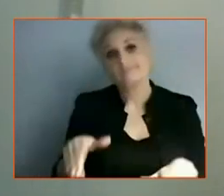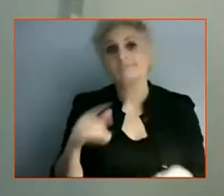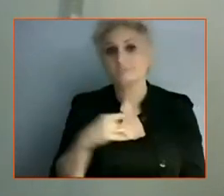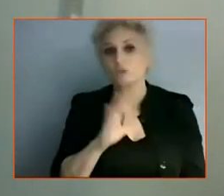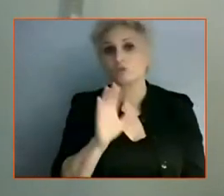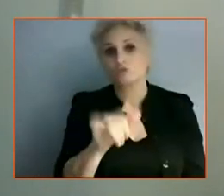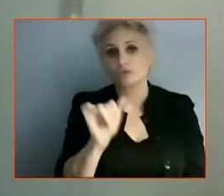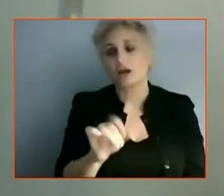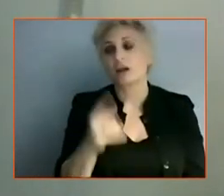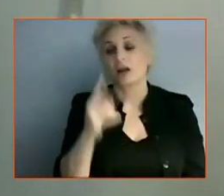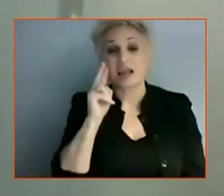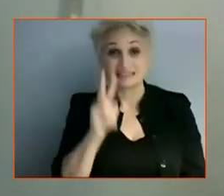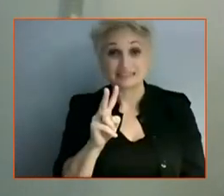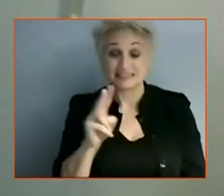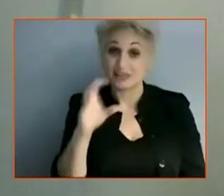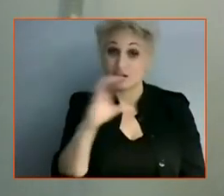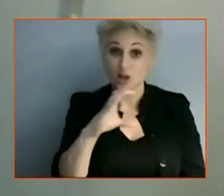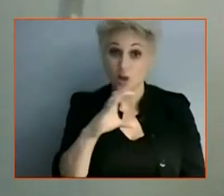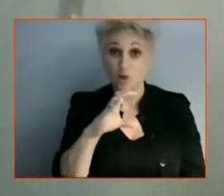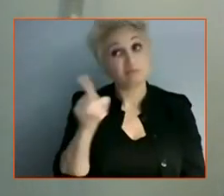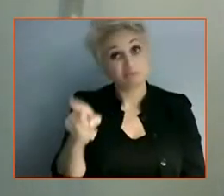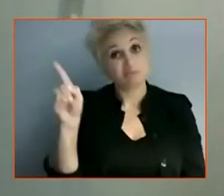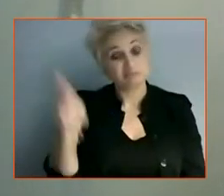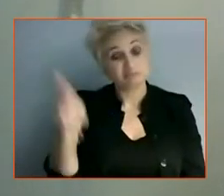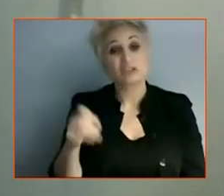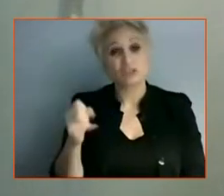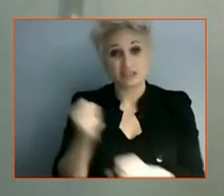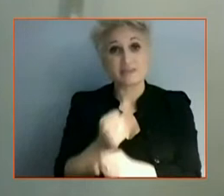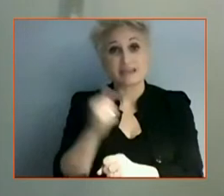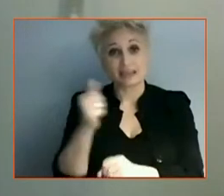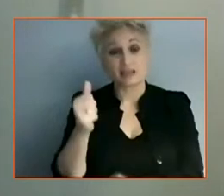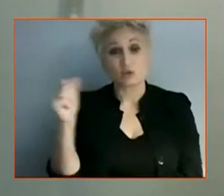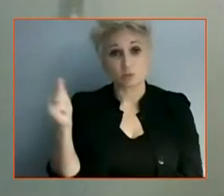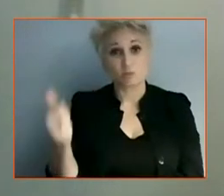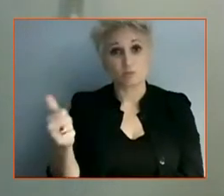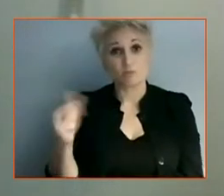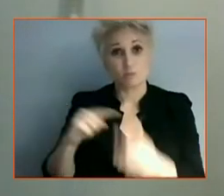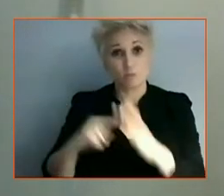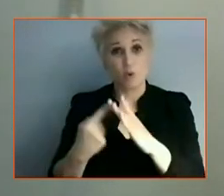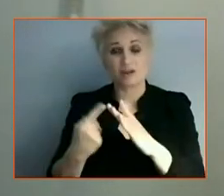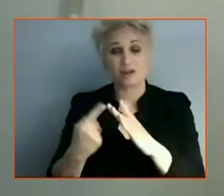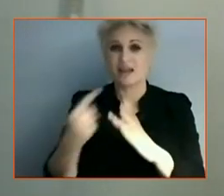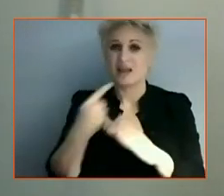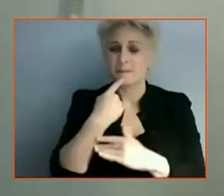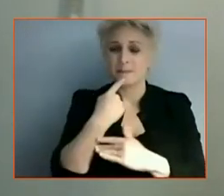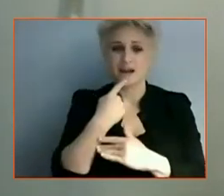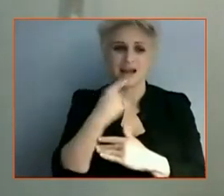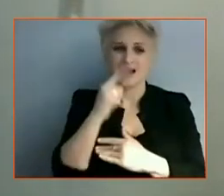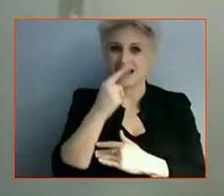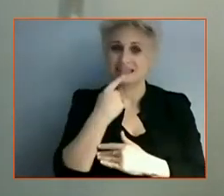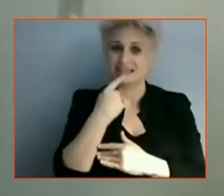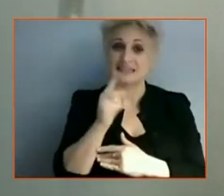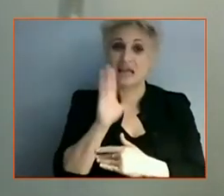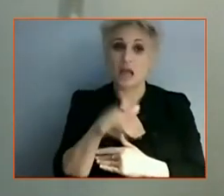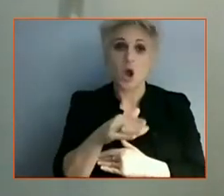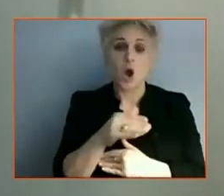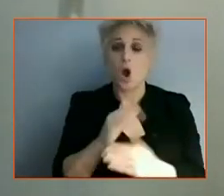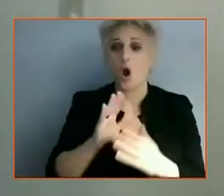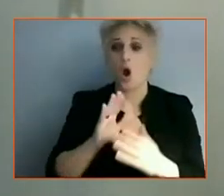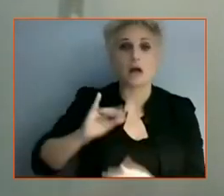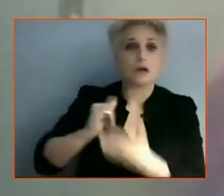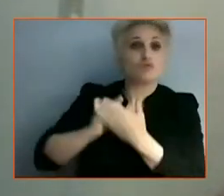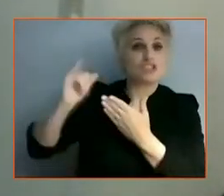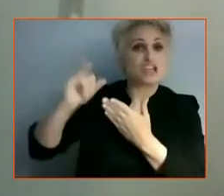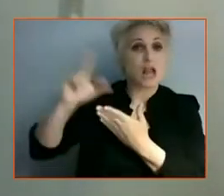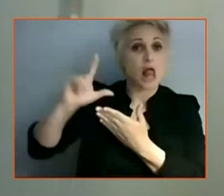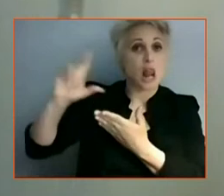is making is a good point, but I won't pretend that we're in a position to shift from where we currently are at the moment. What needs